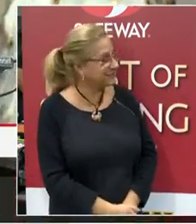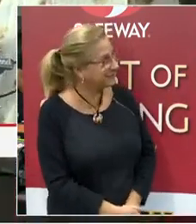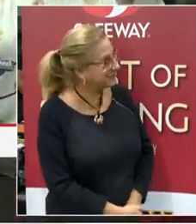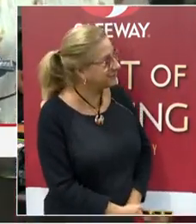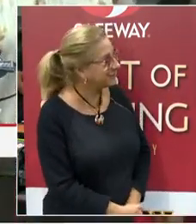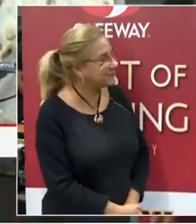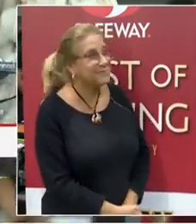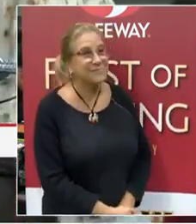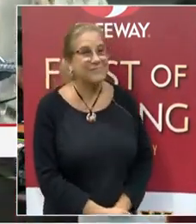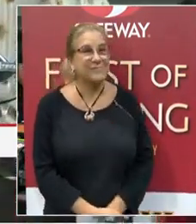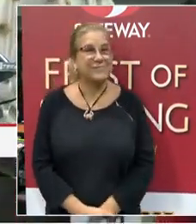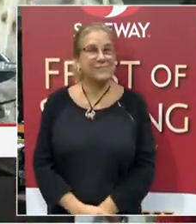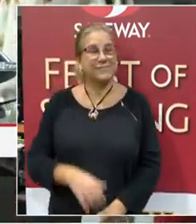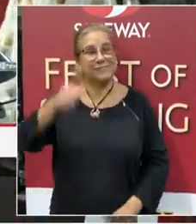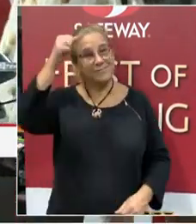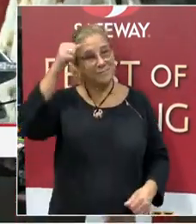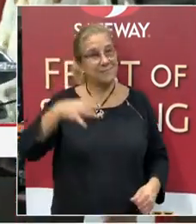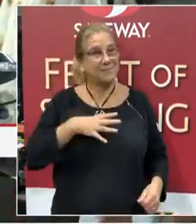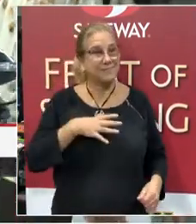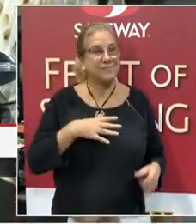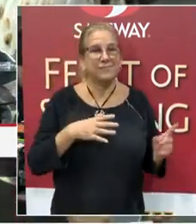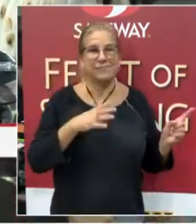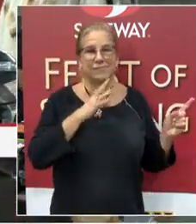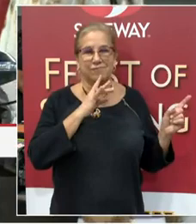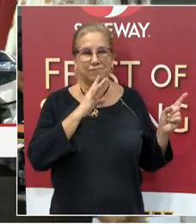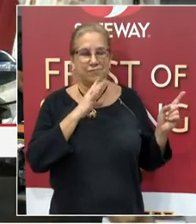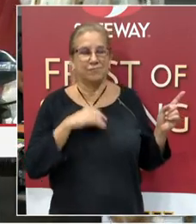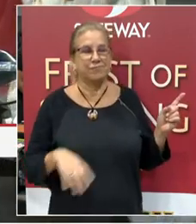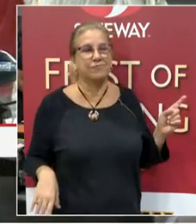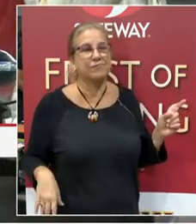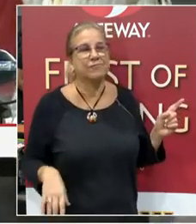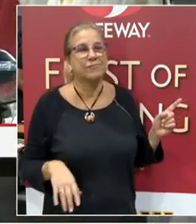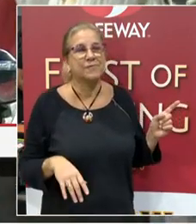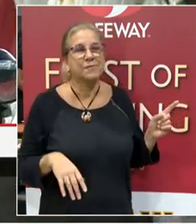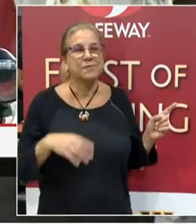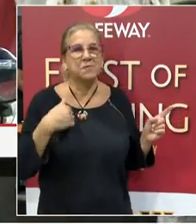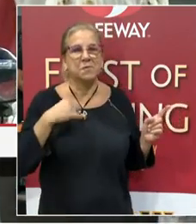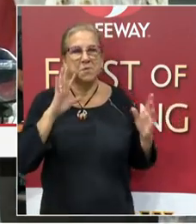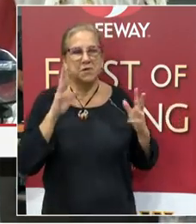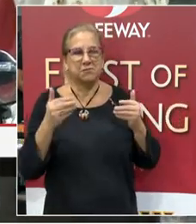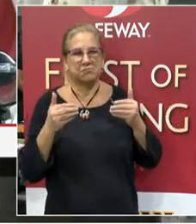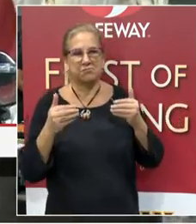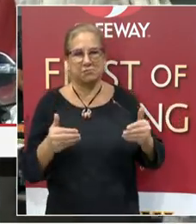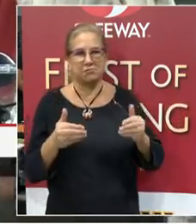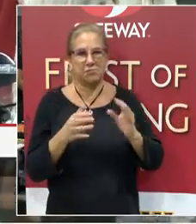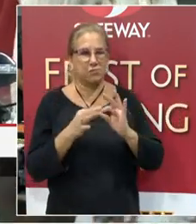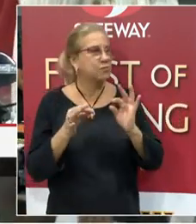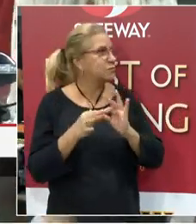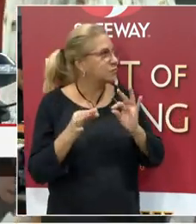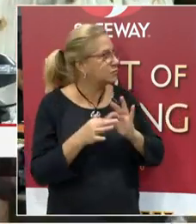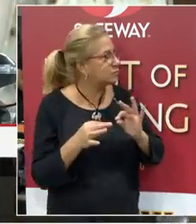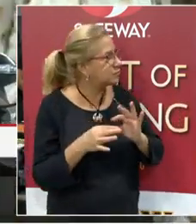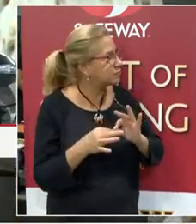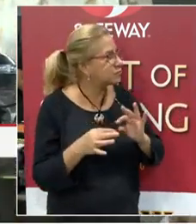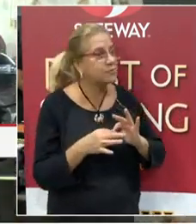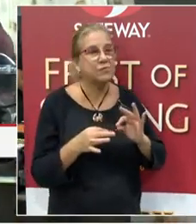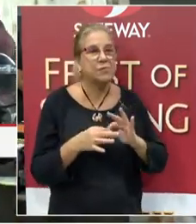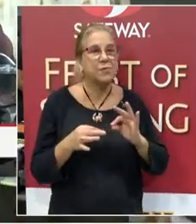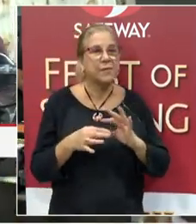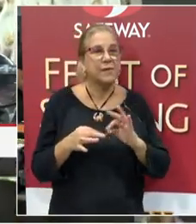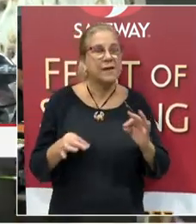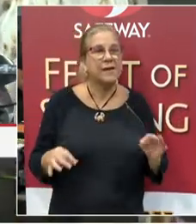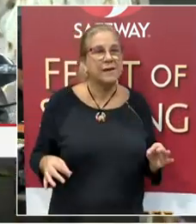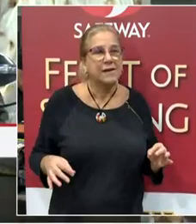Okay, so we're gonna keep right on moving. So thank you, everyone. I'd also ask everyone to remain on stage, Angie, if you'd be here with